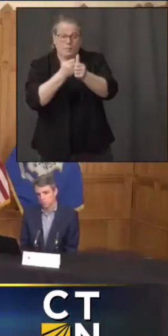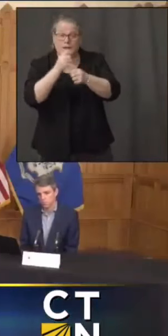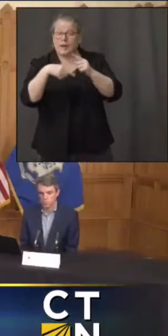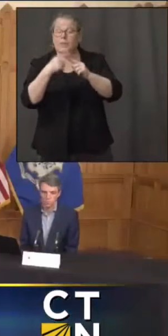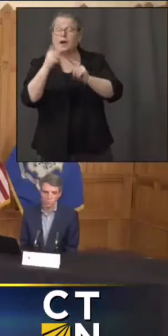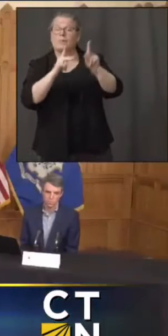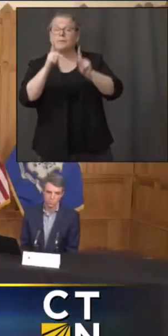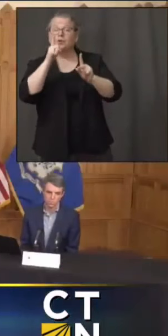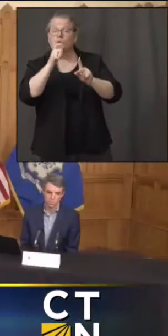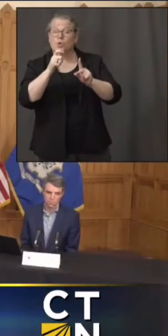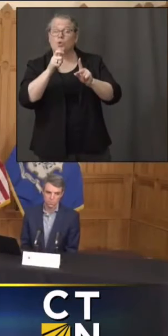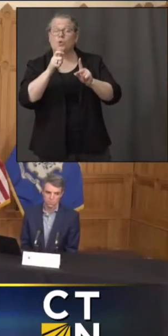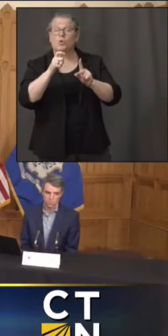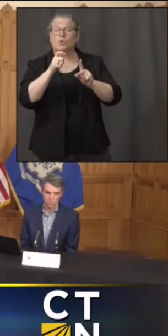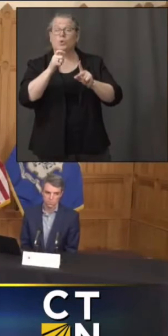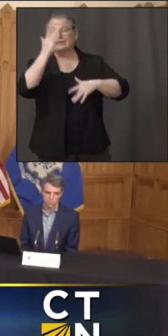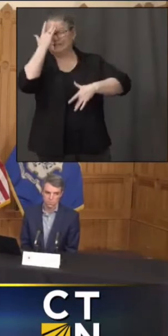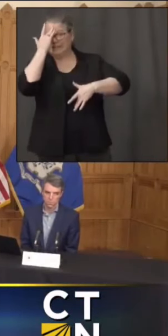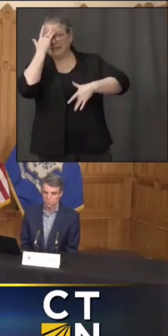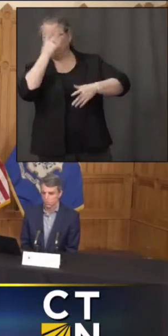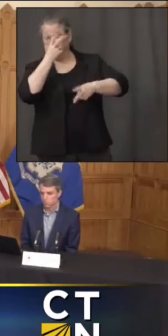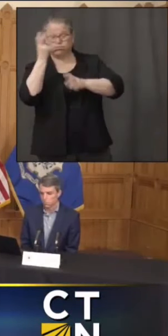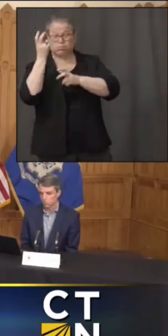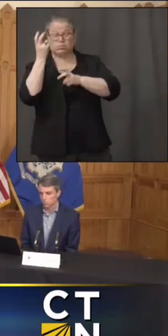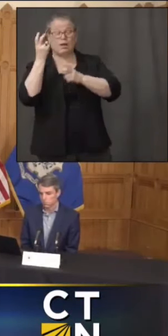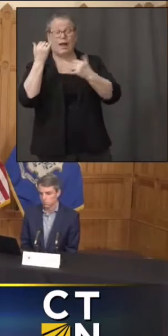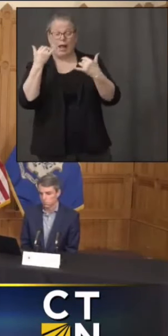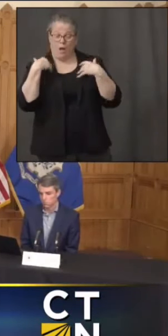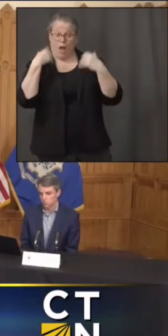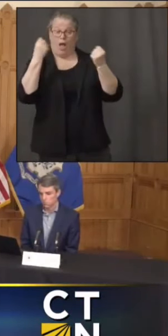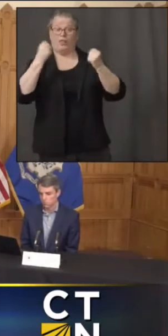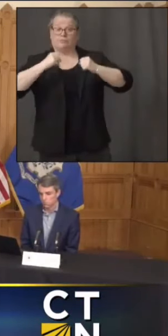who are coming out of the COVID infection?